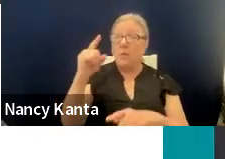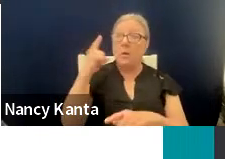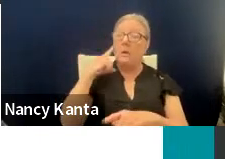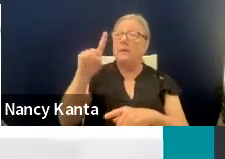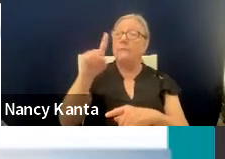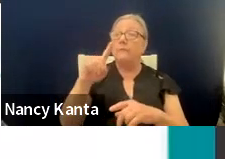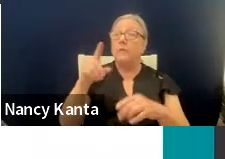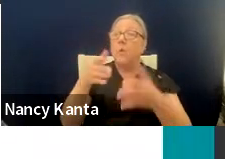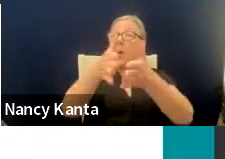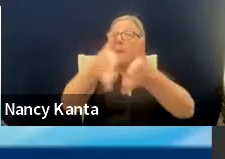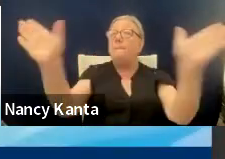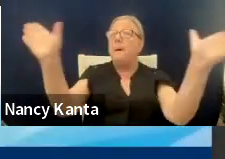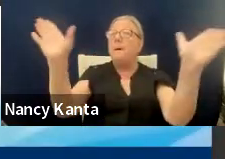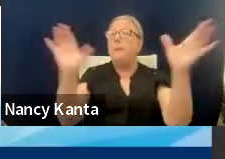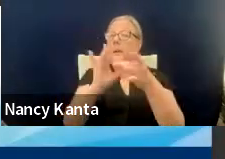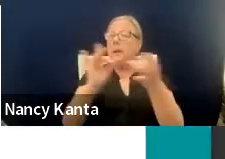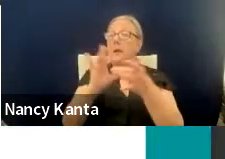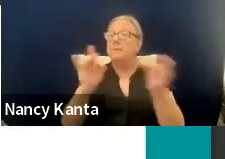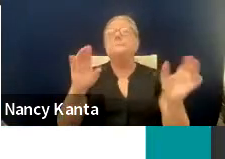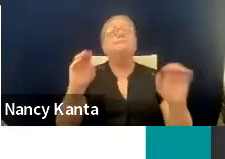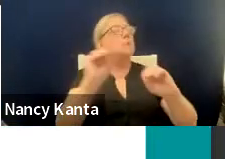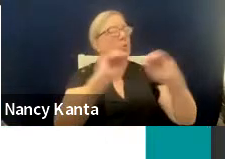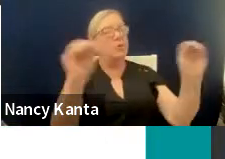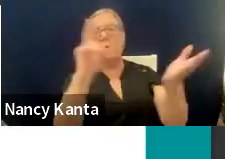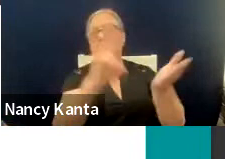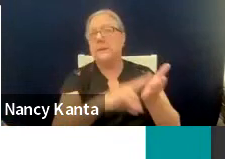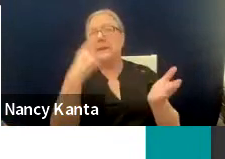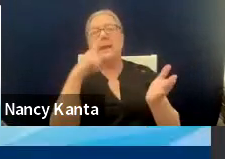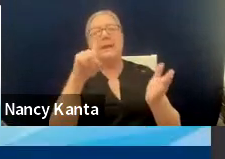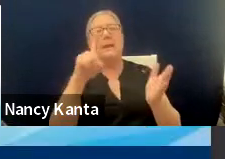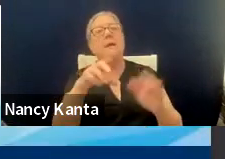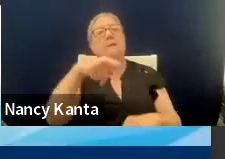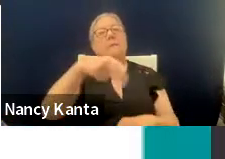We do not have anyone signed up for public comment. Okay.